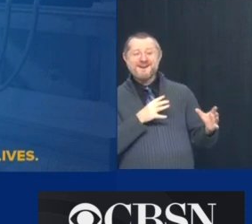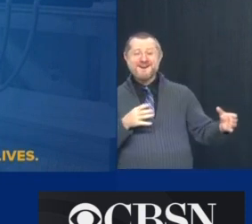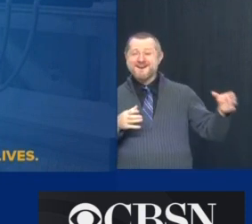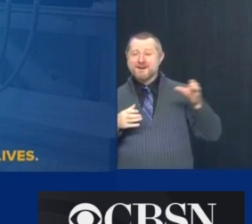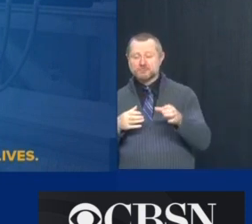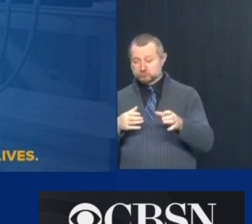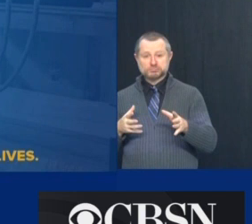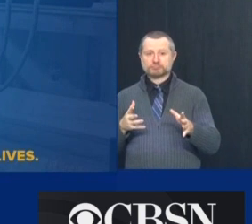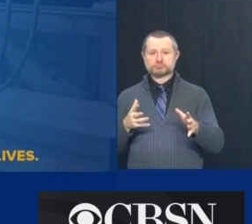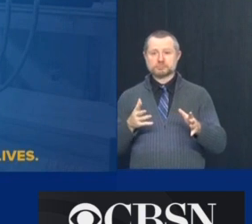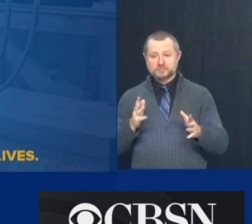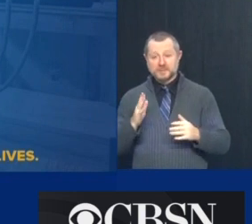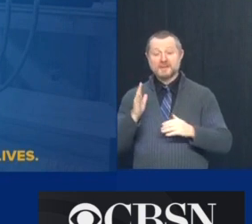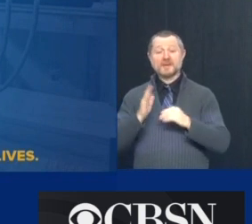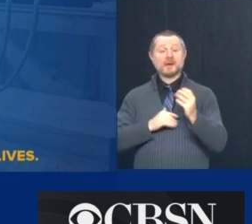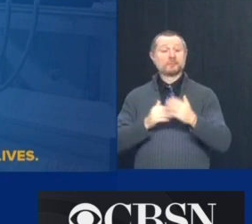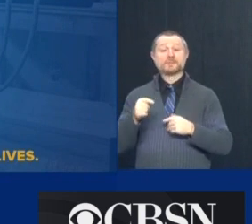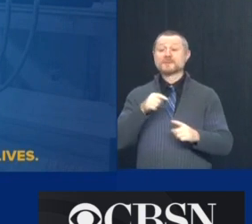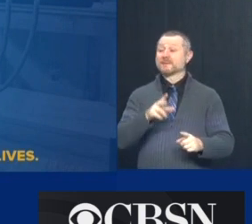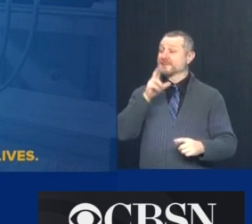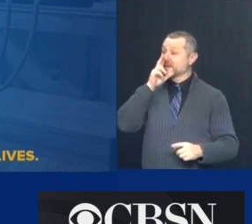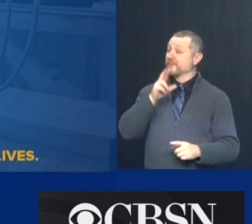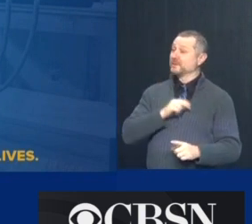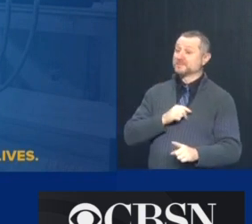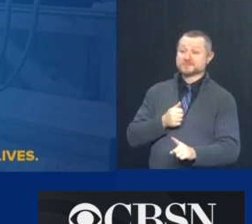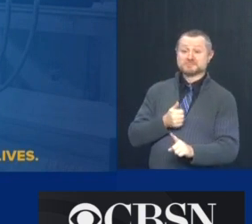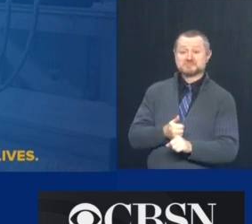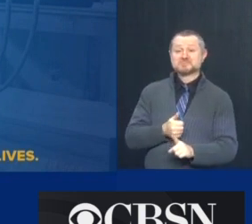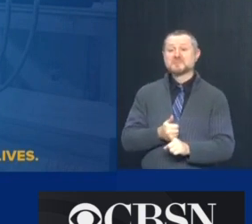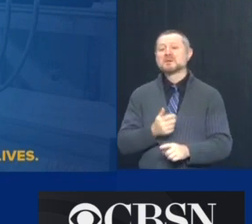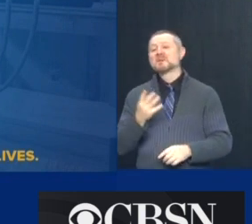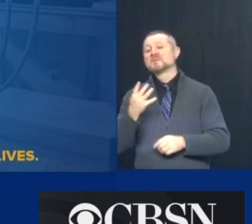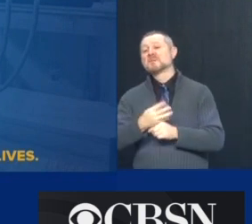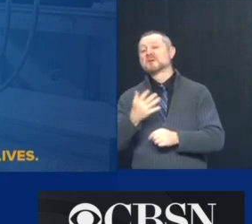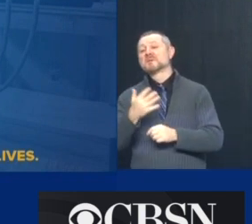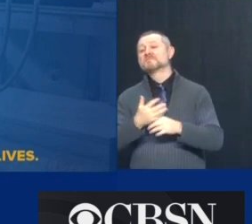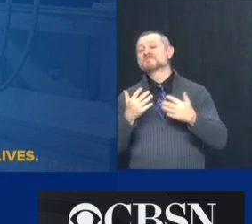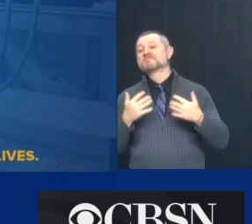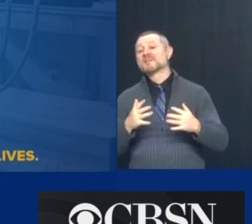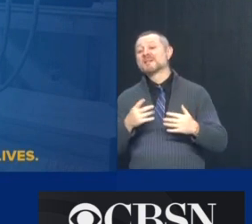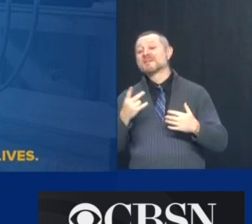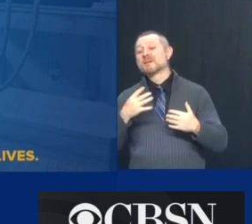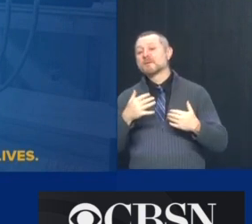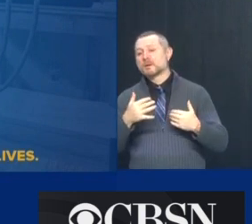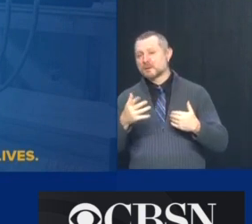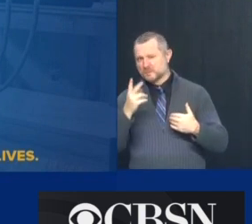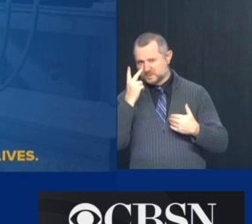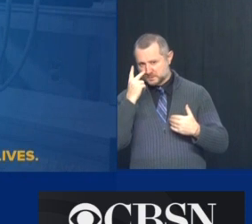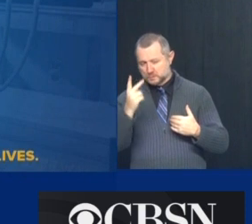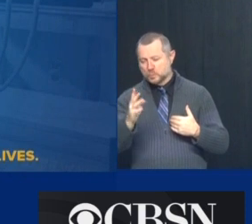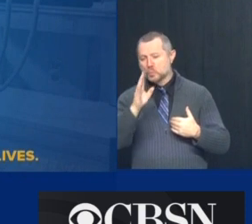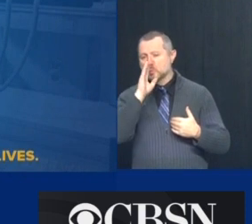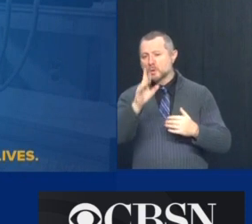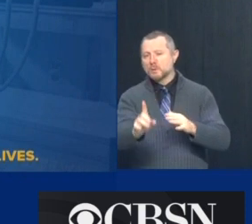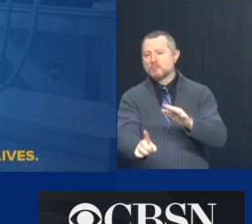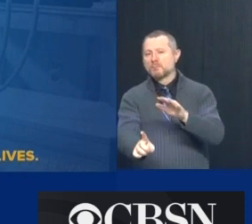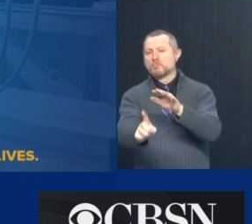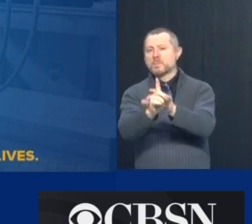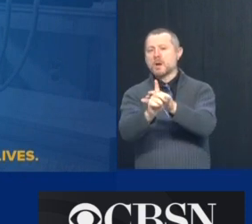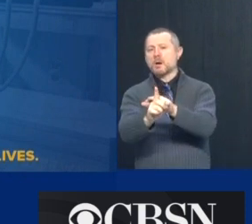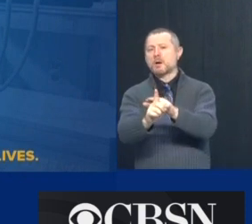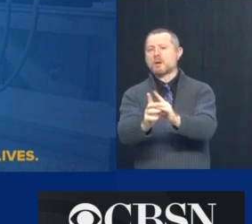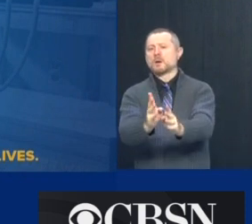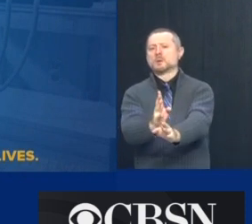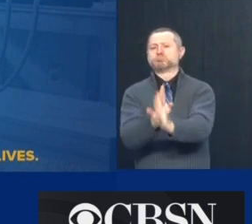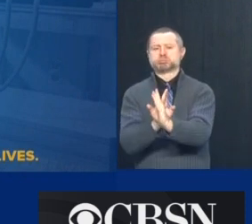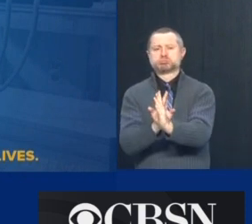you'll see 3, 4, 5, 7 days until you see people who were infected